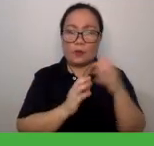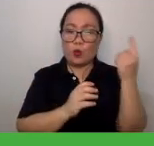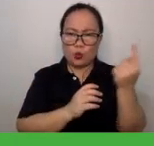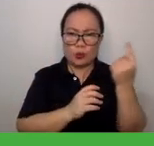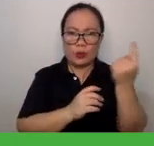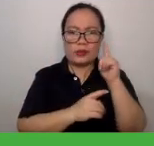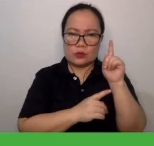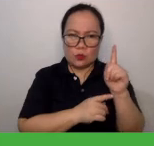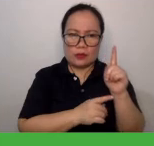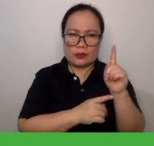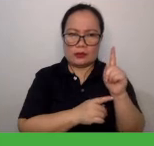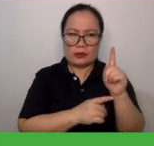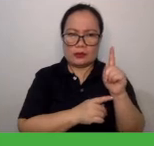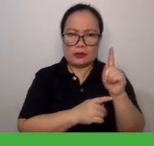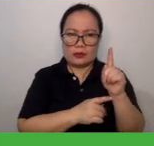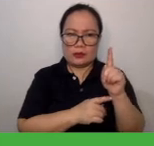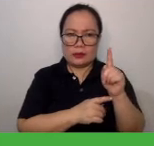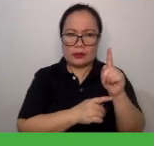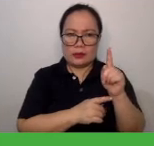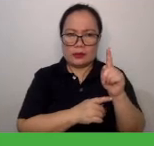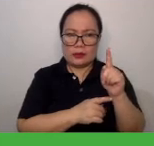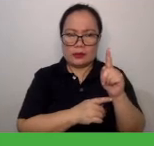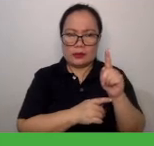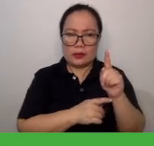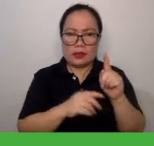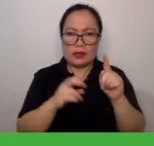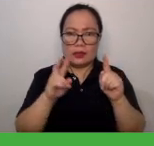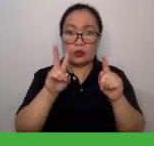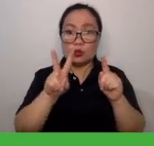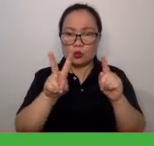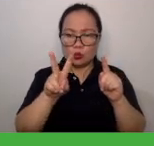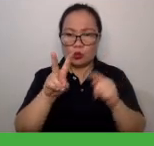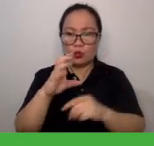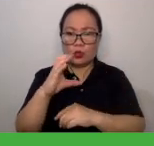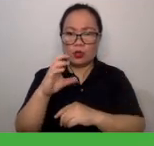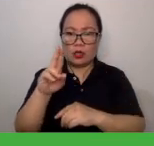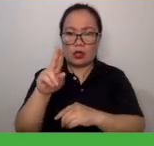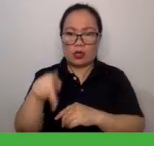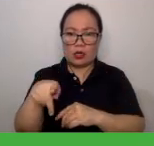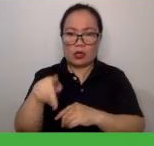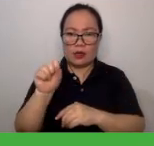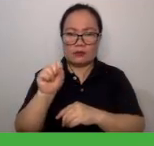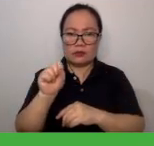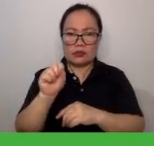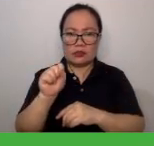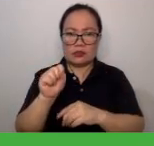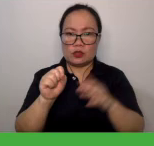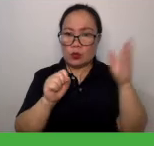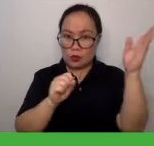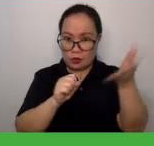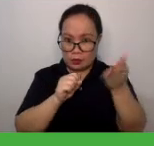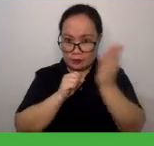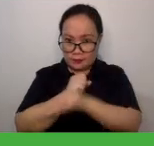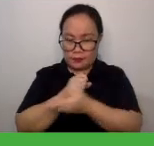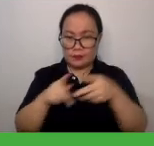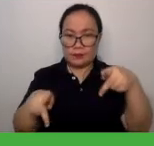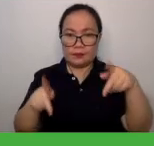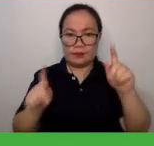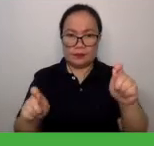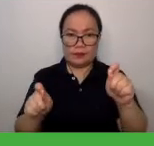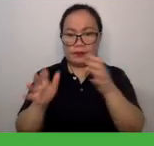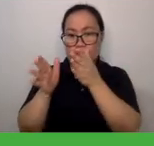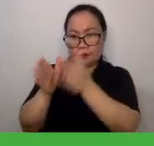1 yan. Ang pint mo ay 1, ang cup mo ay 2. Yun ang ilalagay mo. Now, so makakancel natin